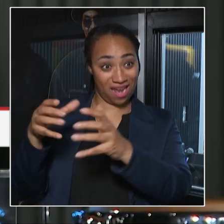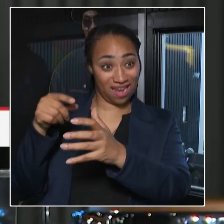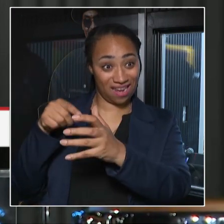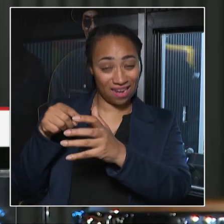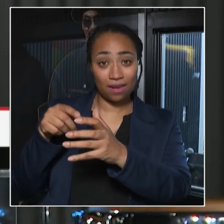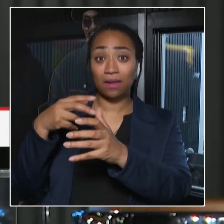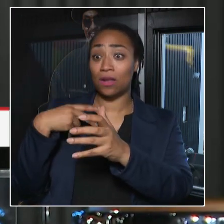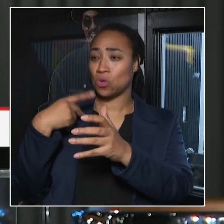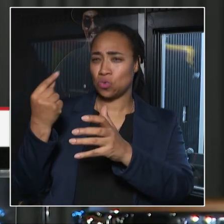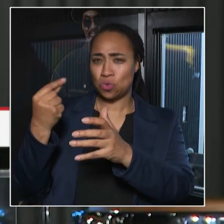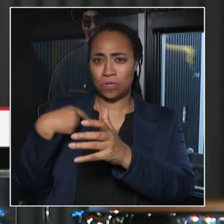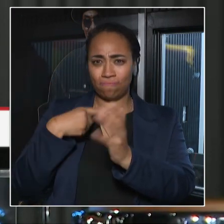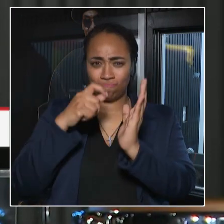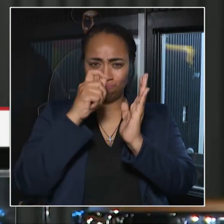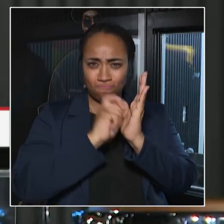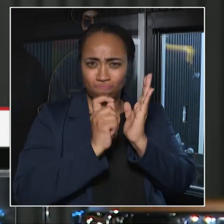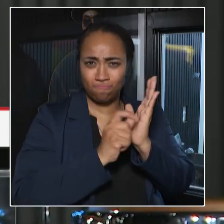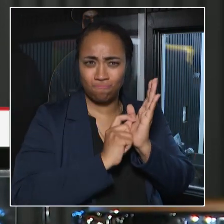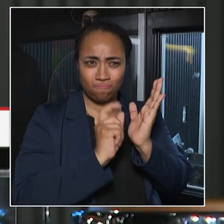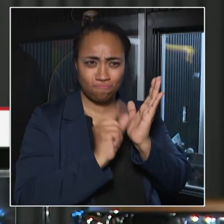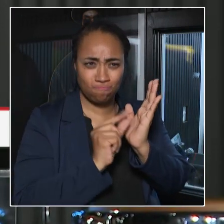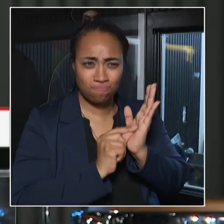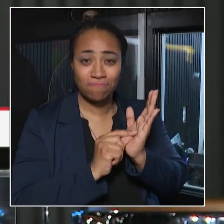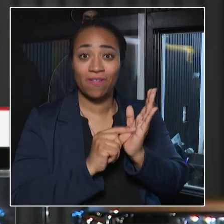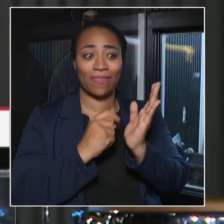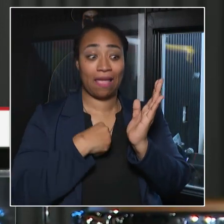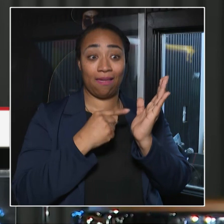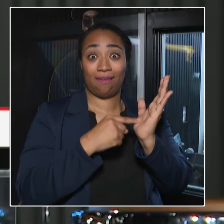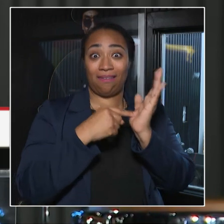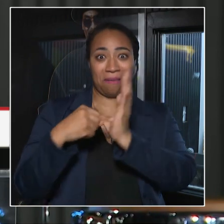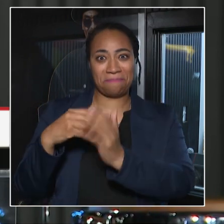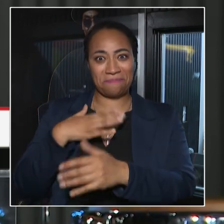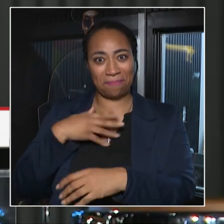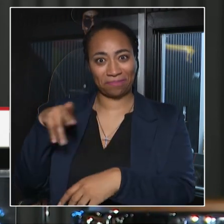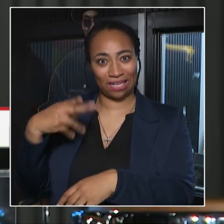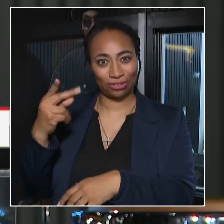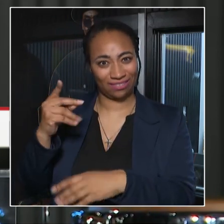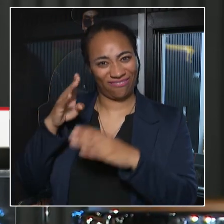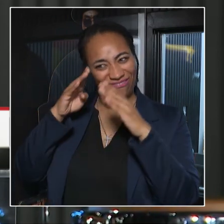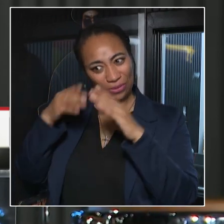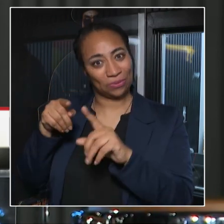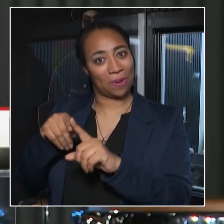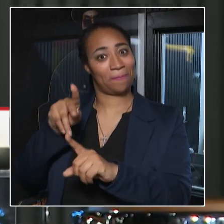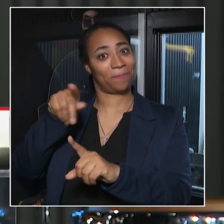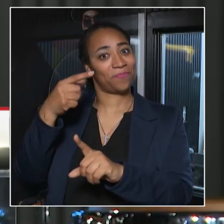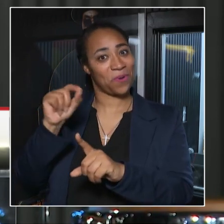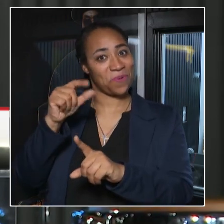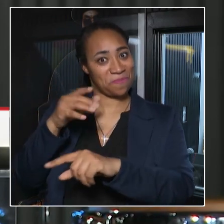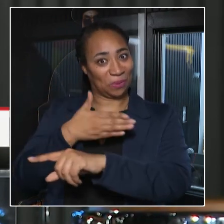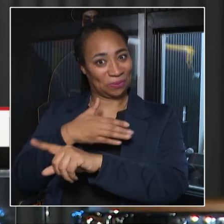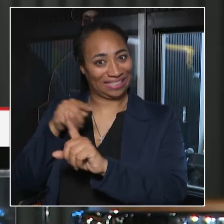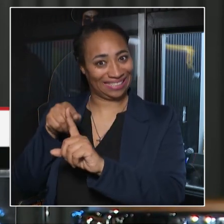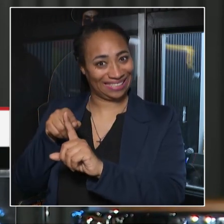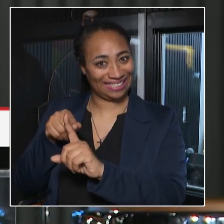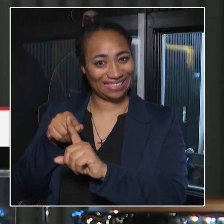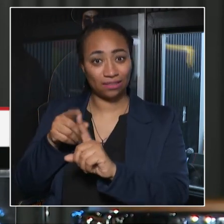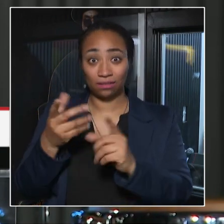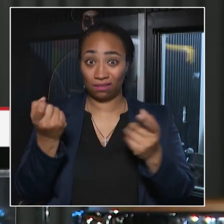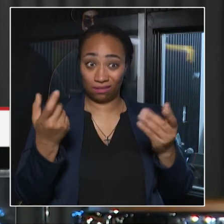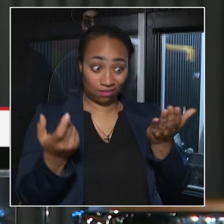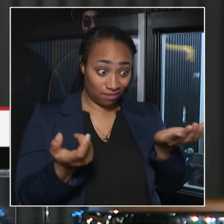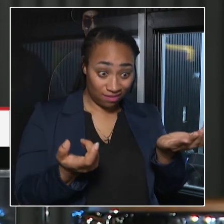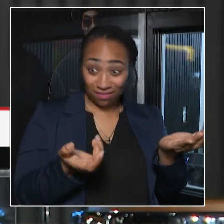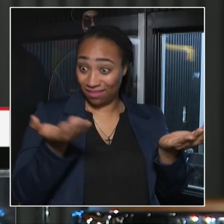Mayor, because I did my dissertation on Go-Go, and words have always failed me. I can never